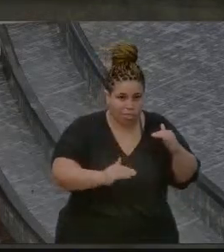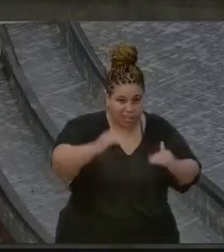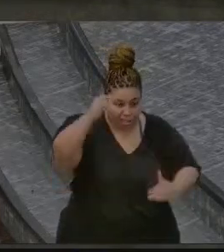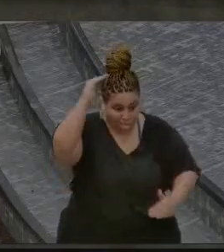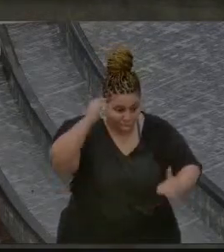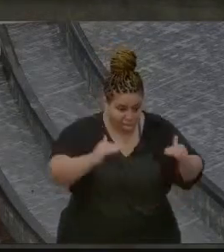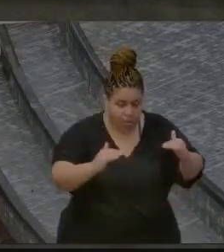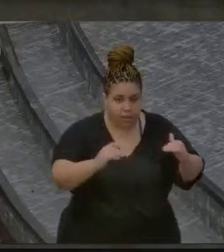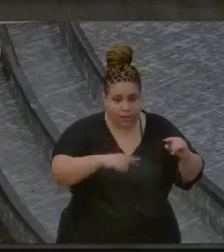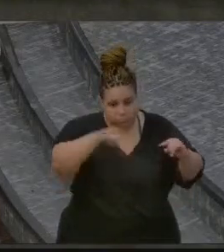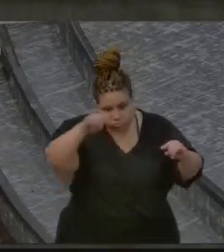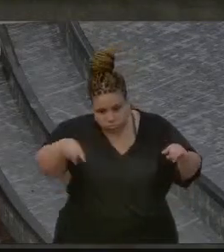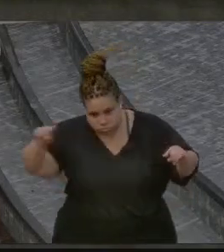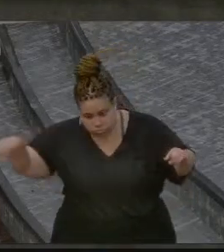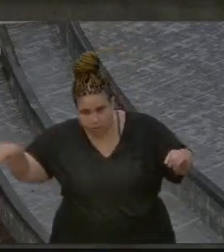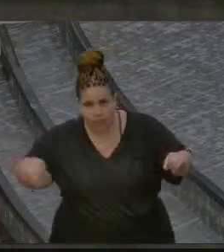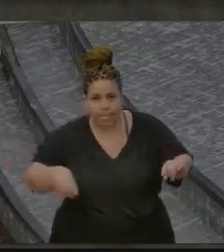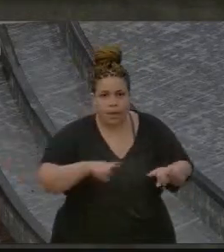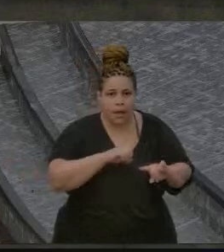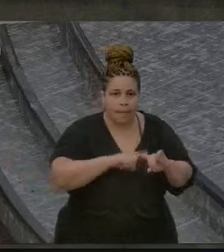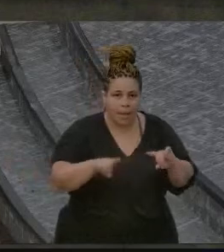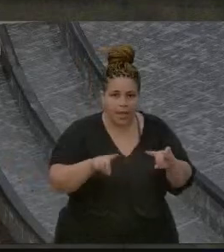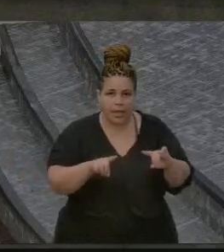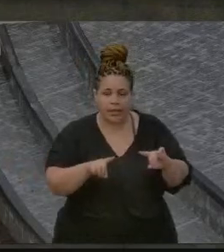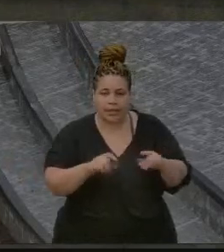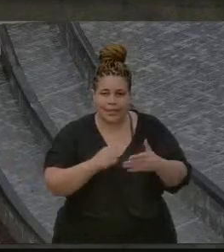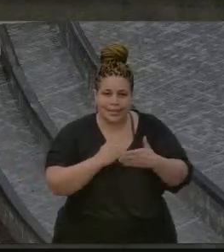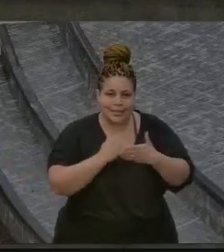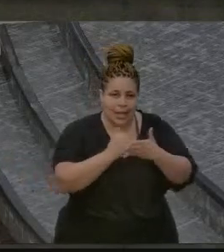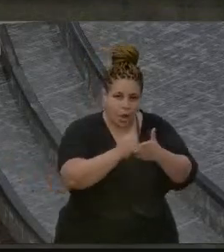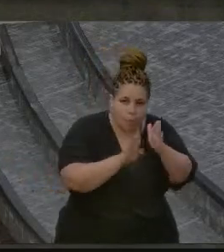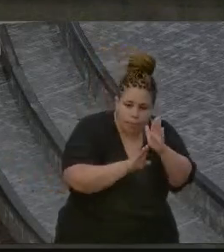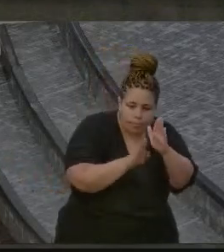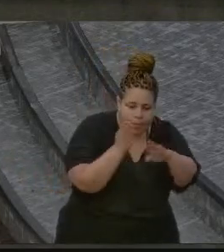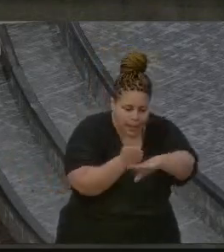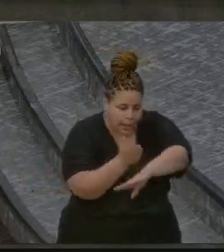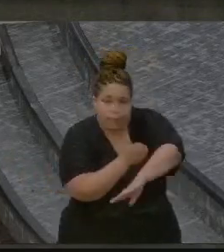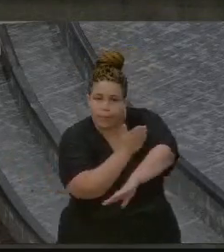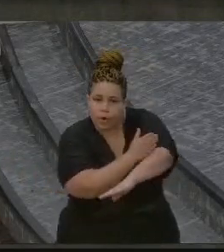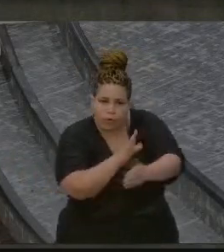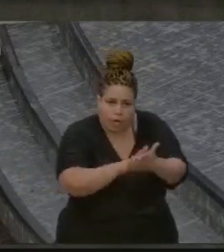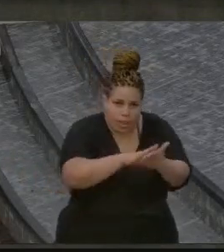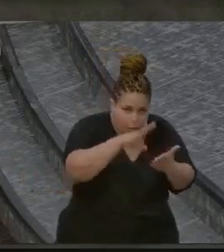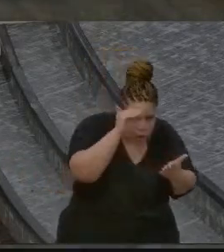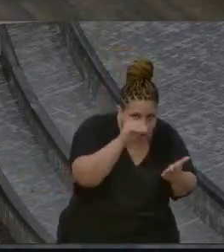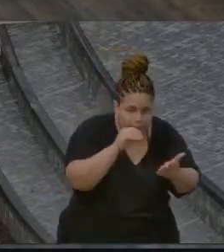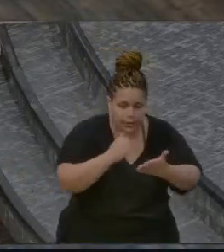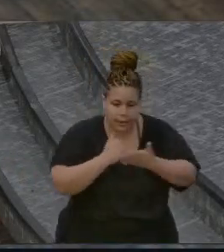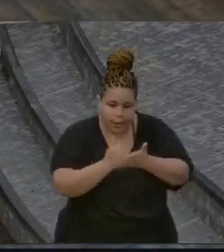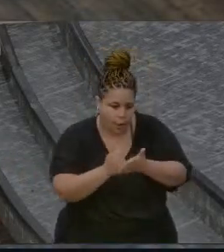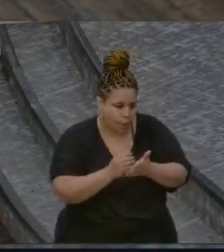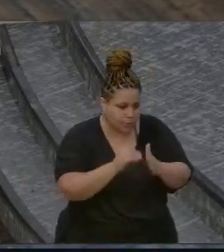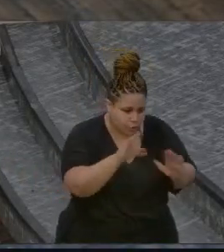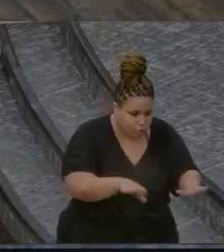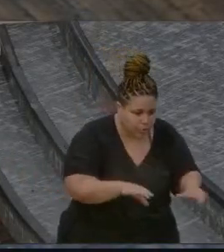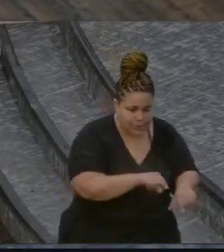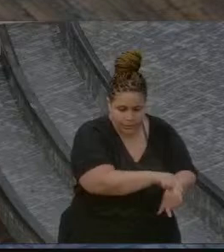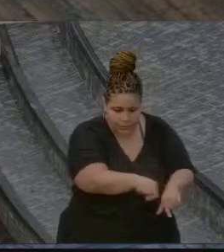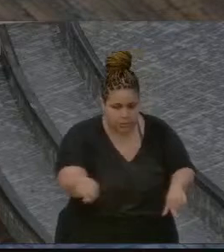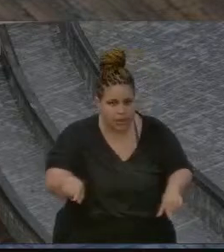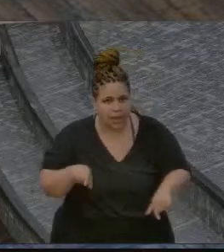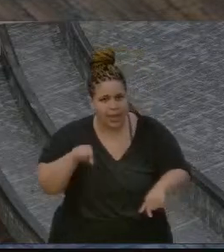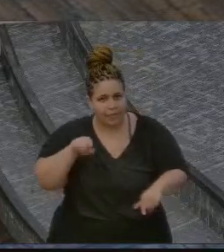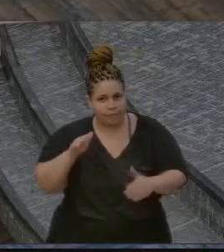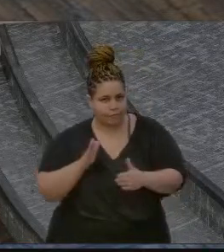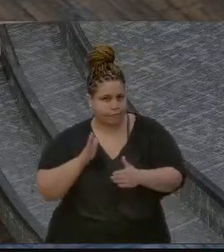also enhance learning, enhance the experience of our students, and ultimately improve their outcomes. But I